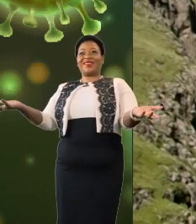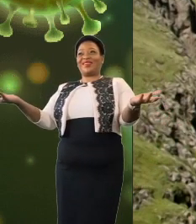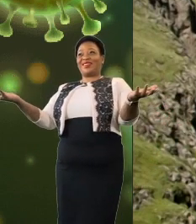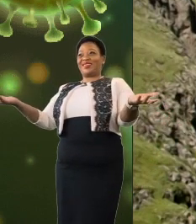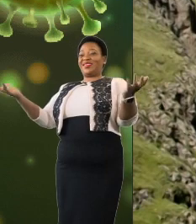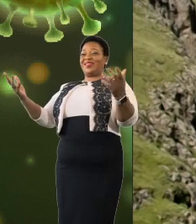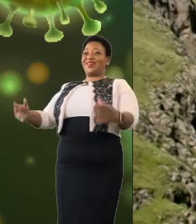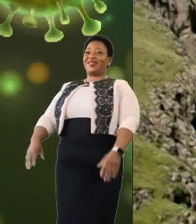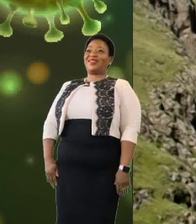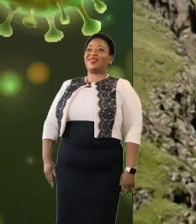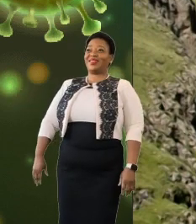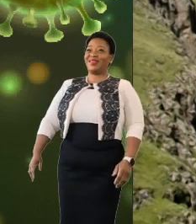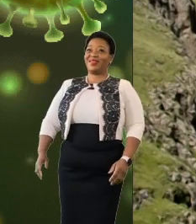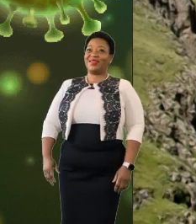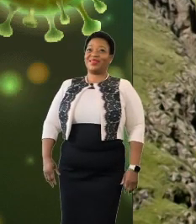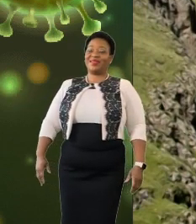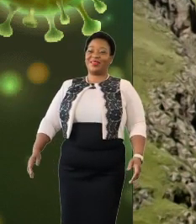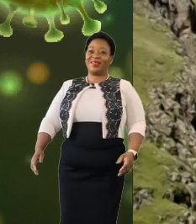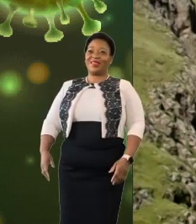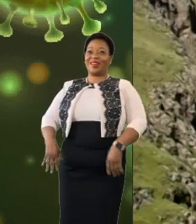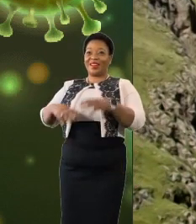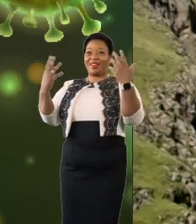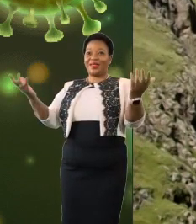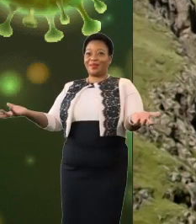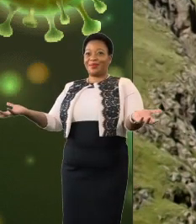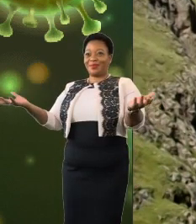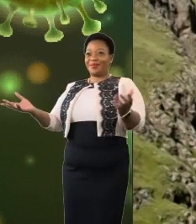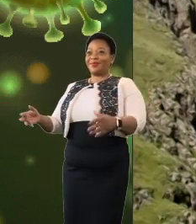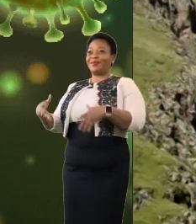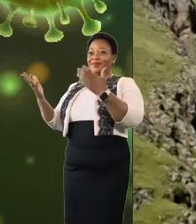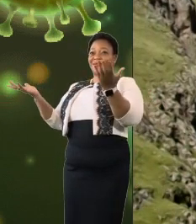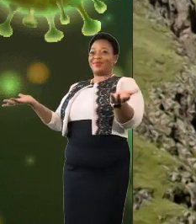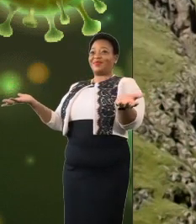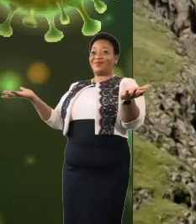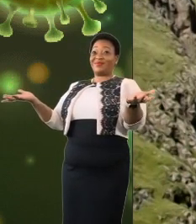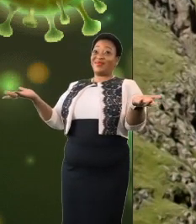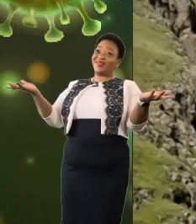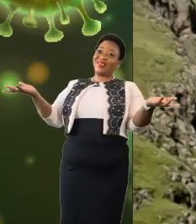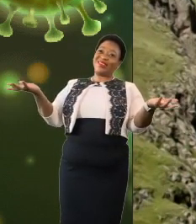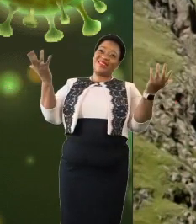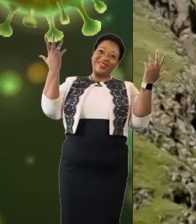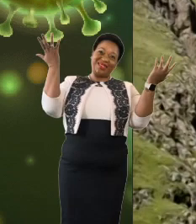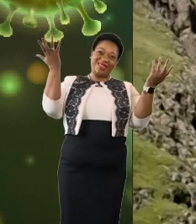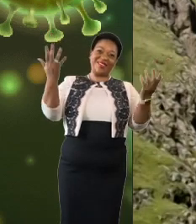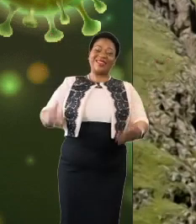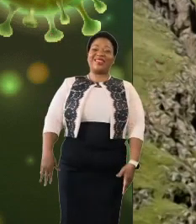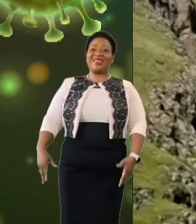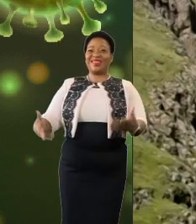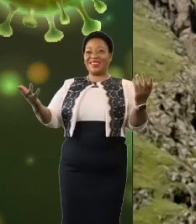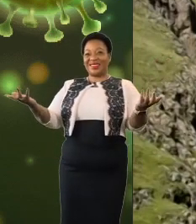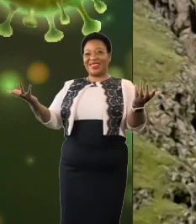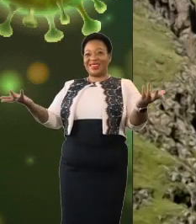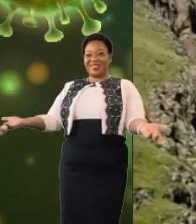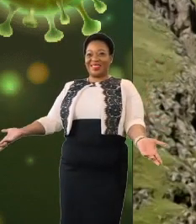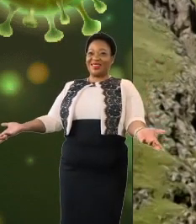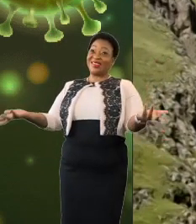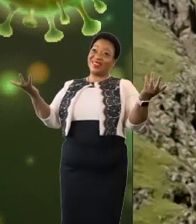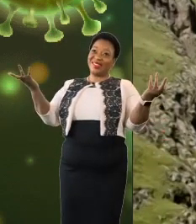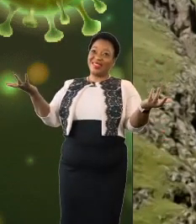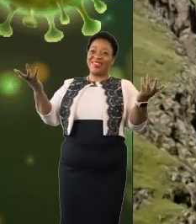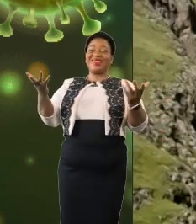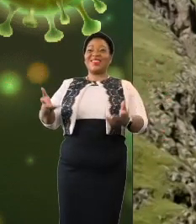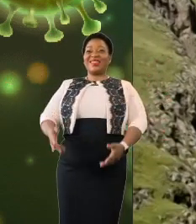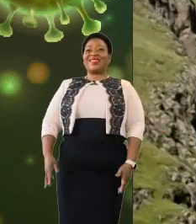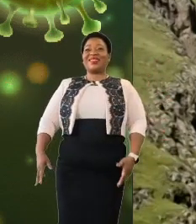you. Thanks very much for that. All right, then Neville, can we then proceed on to the document? Just in terms of